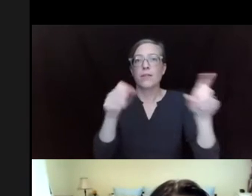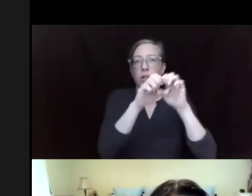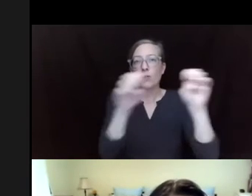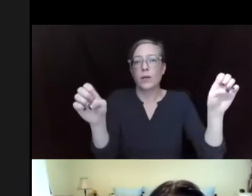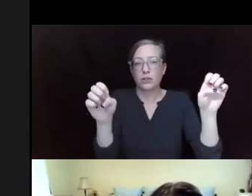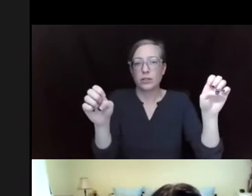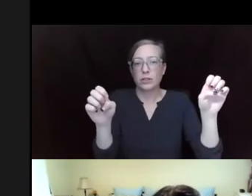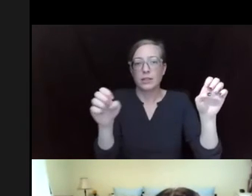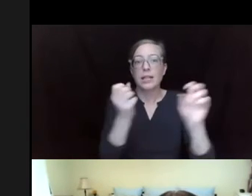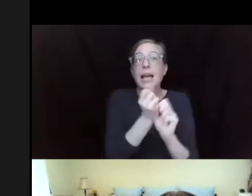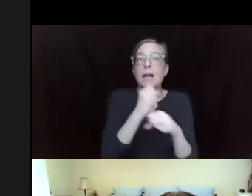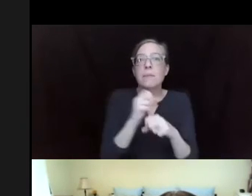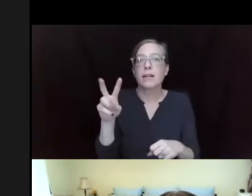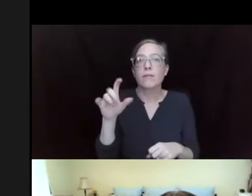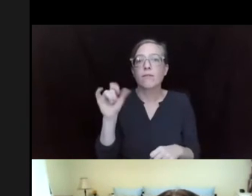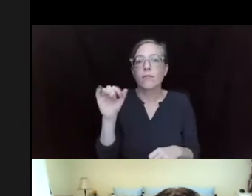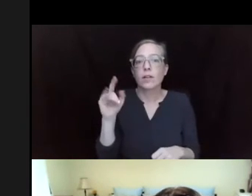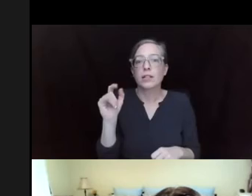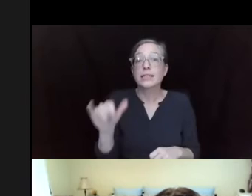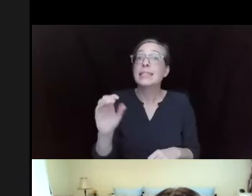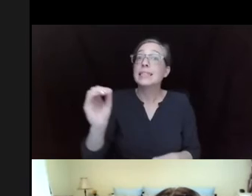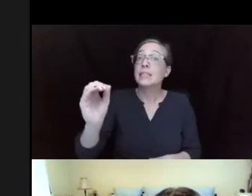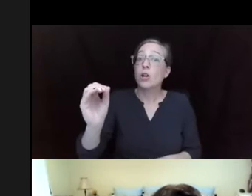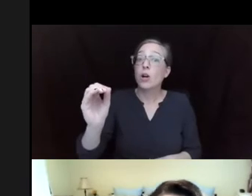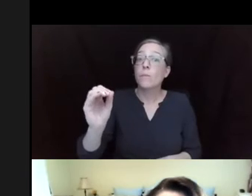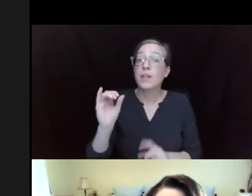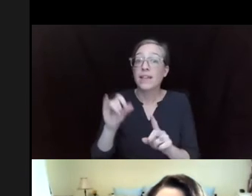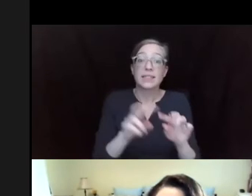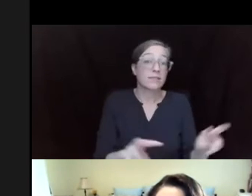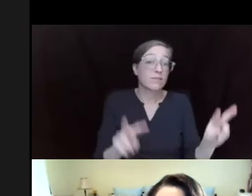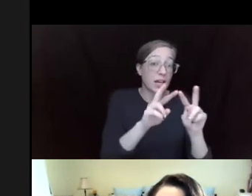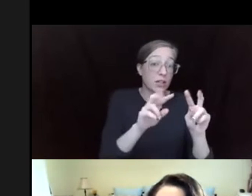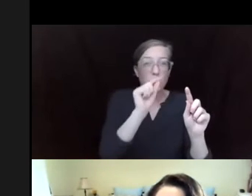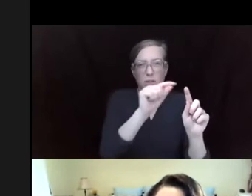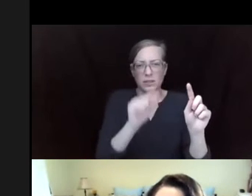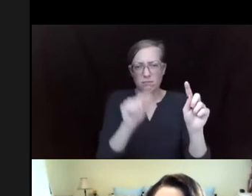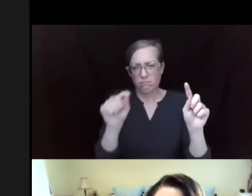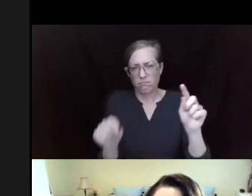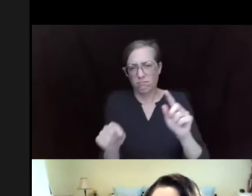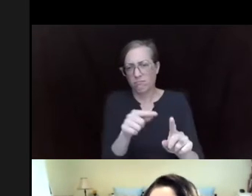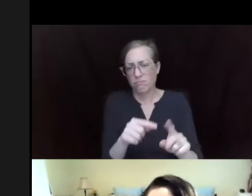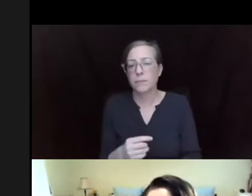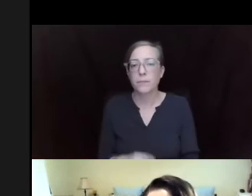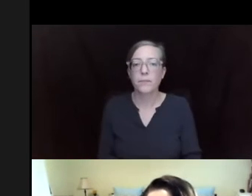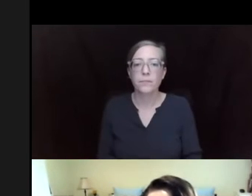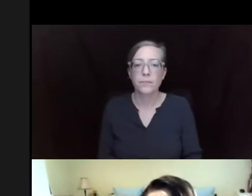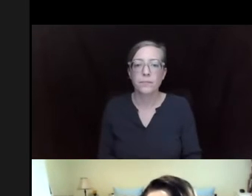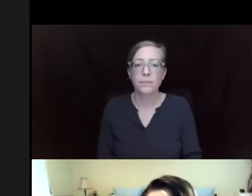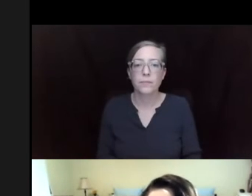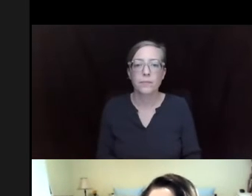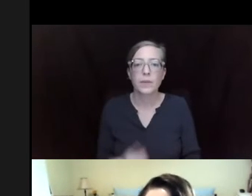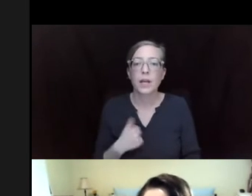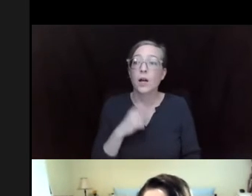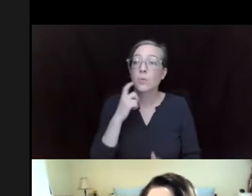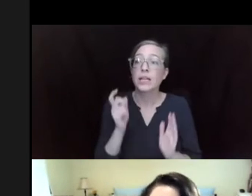this gave us this electric field value here, this one here, and this one here. And we noticed that it was unique to the